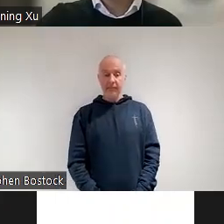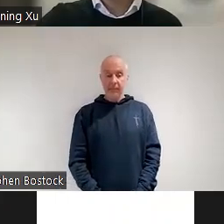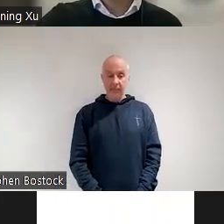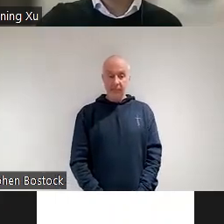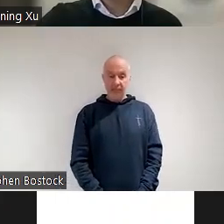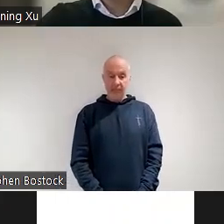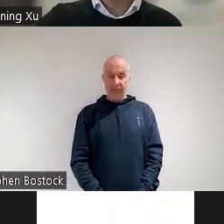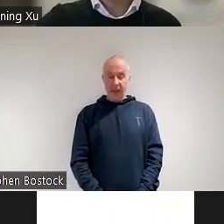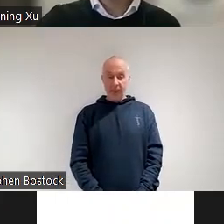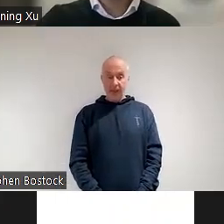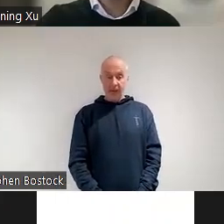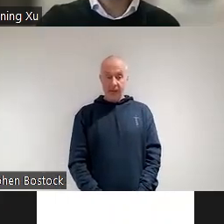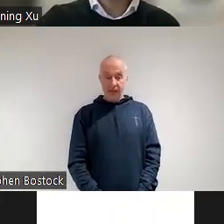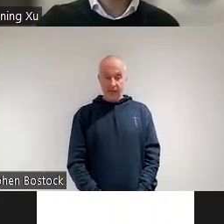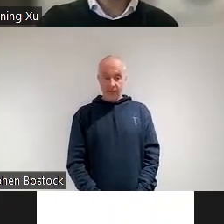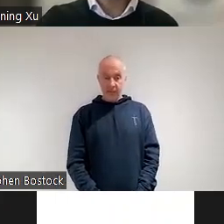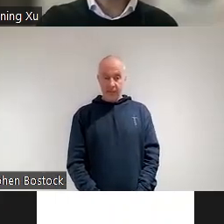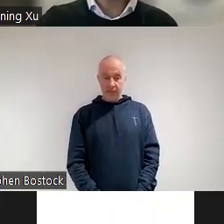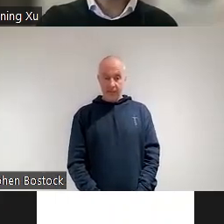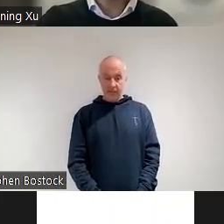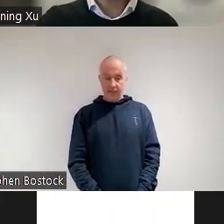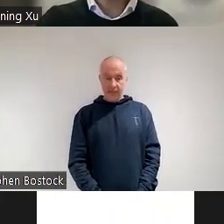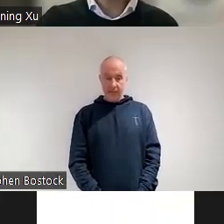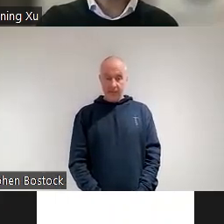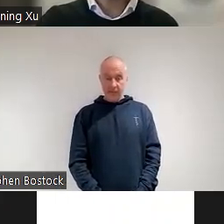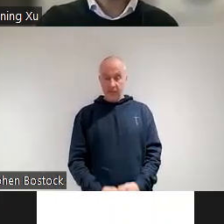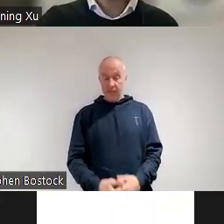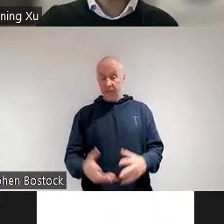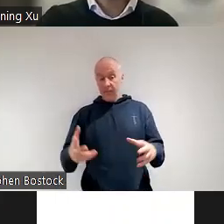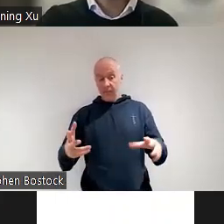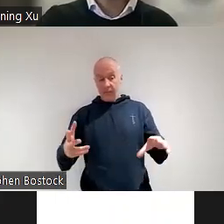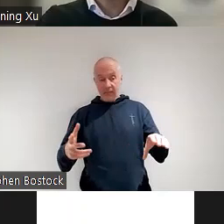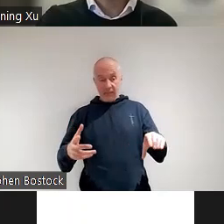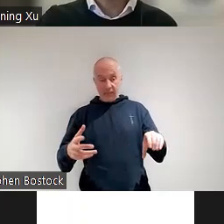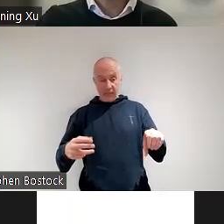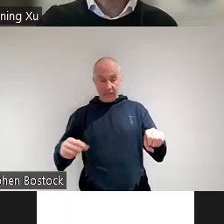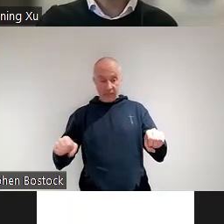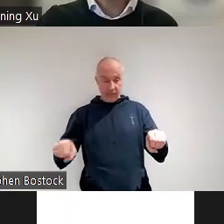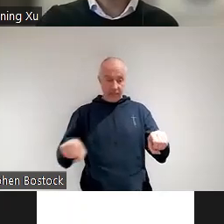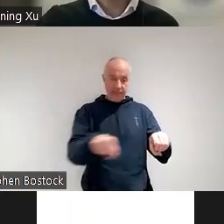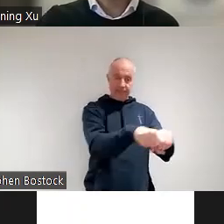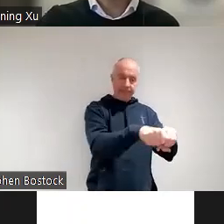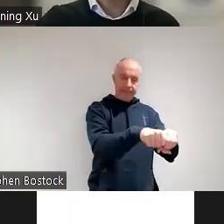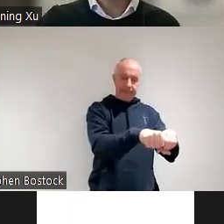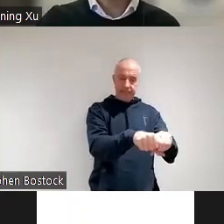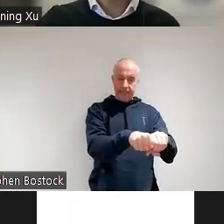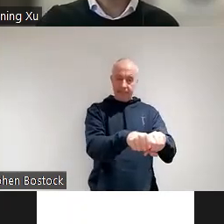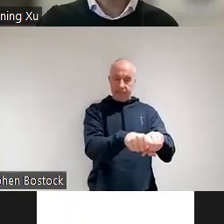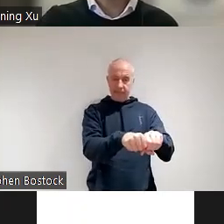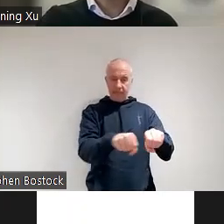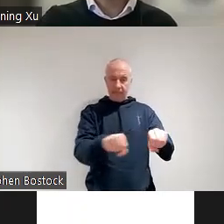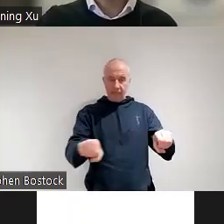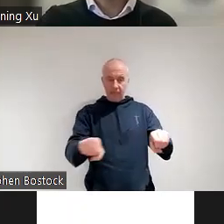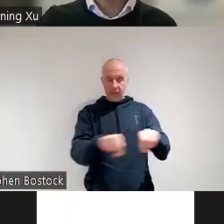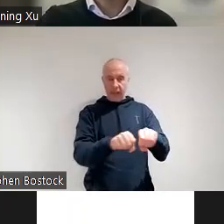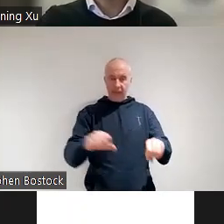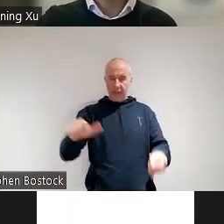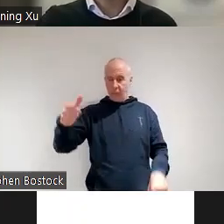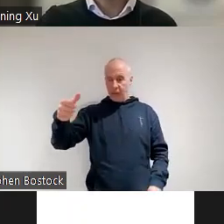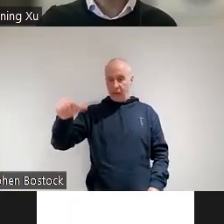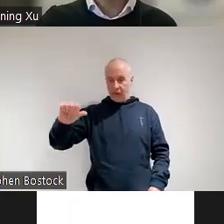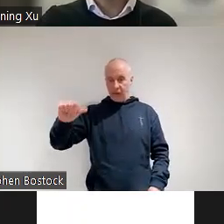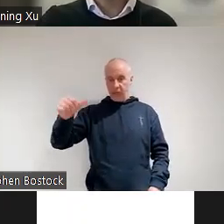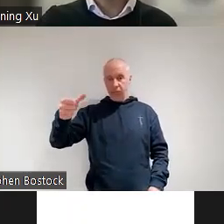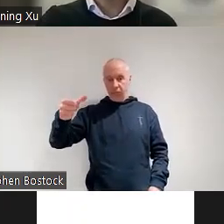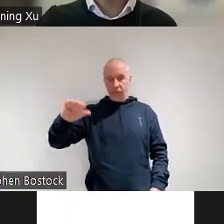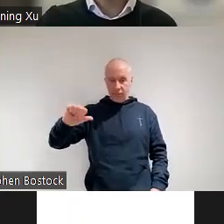This is another interesting one. When you plug and unplug the charger, it's like on and off, on and off, on and off. As